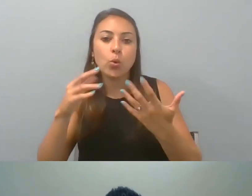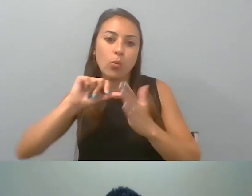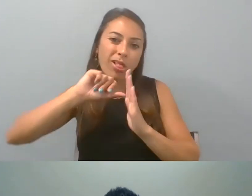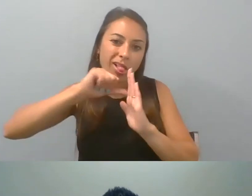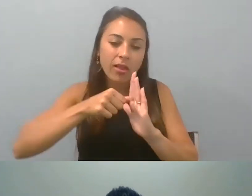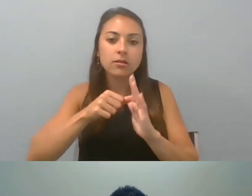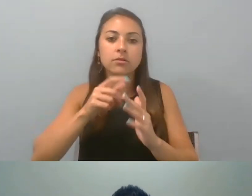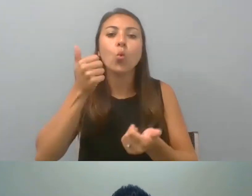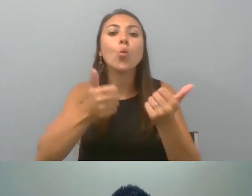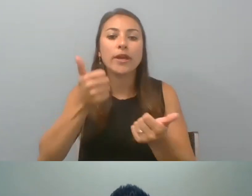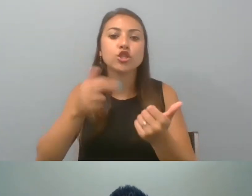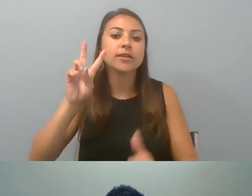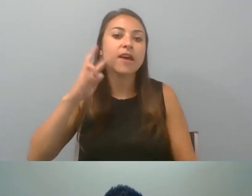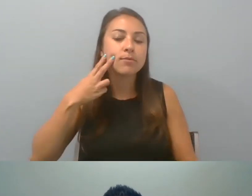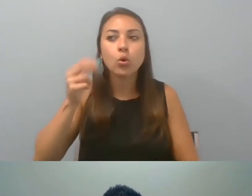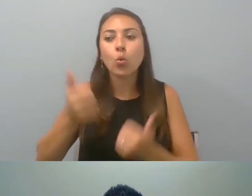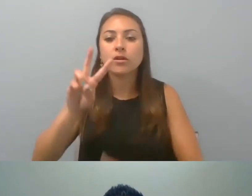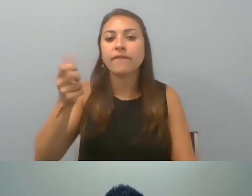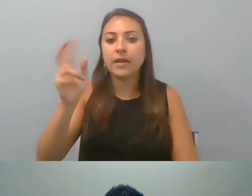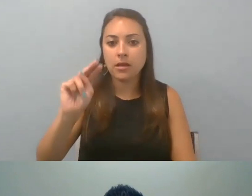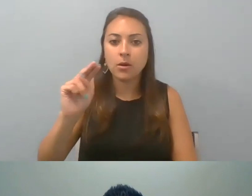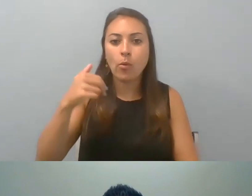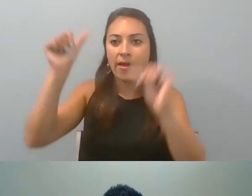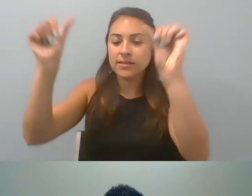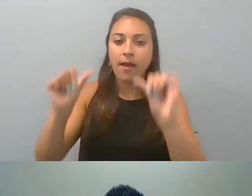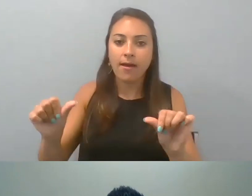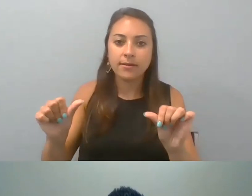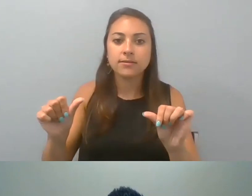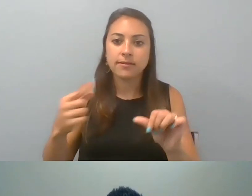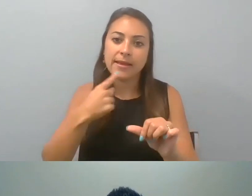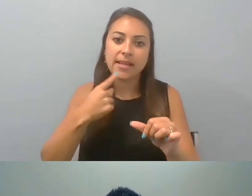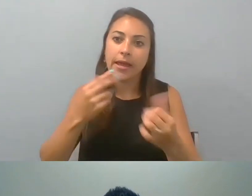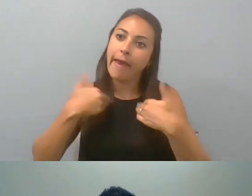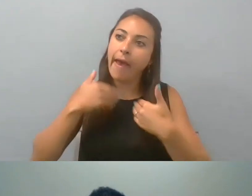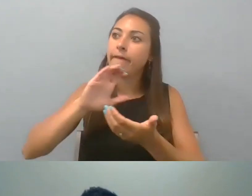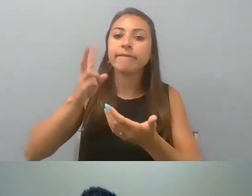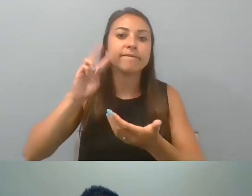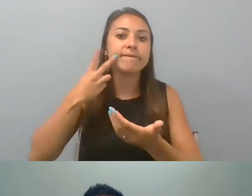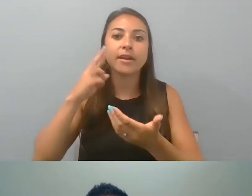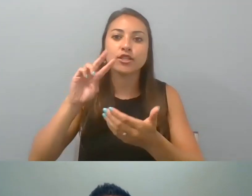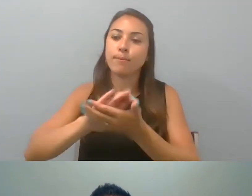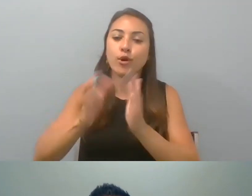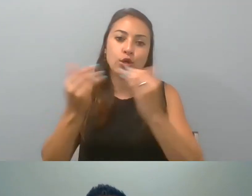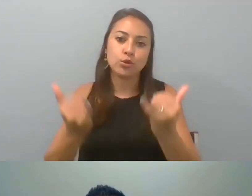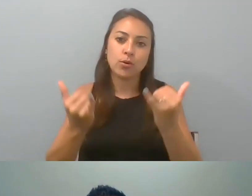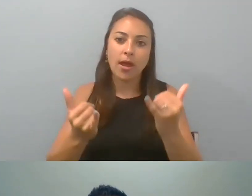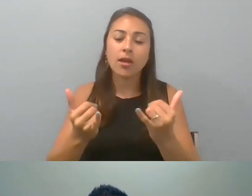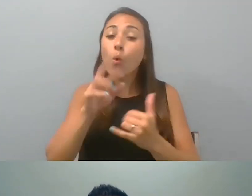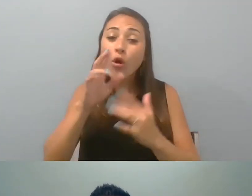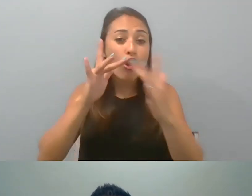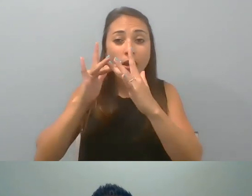things on our signage in the dining halls, as well as menus that are online. Some students prefer to